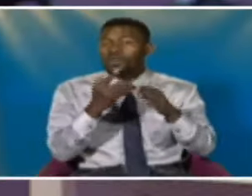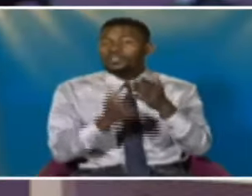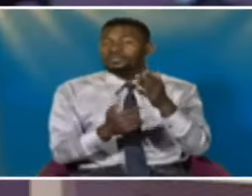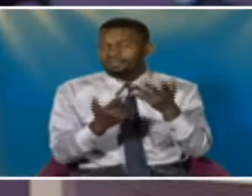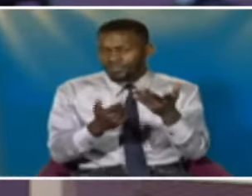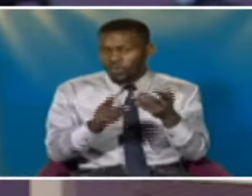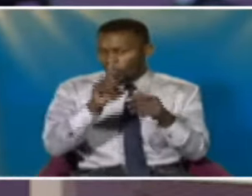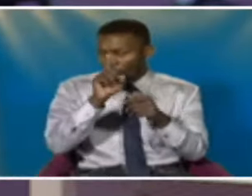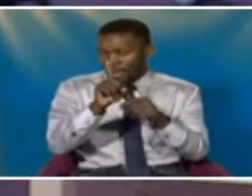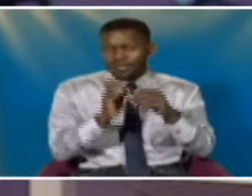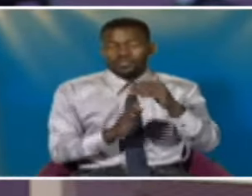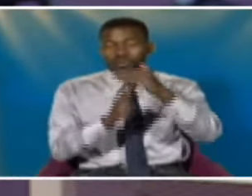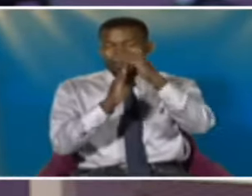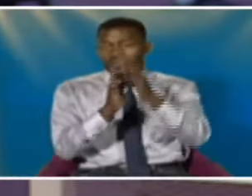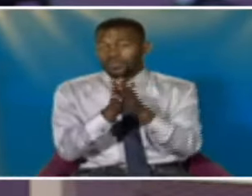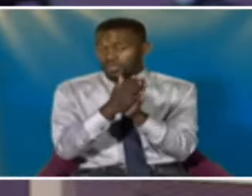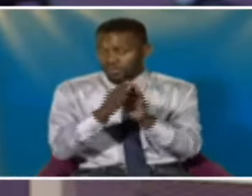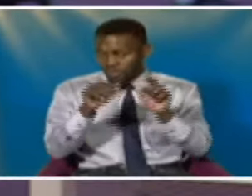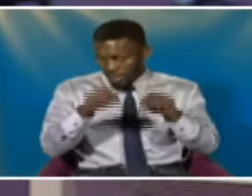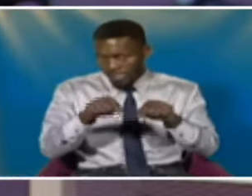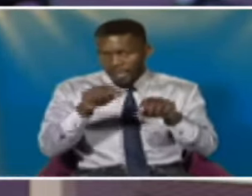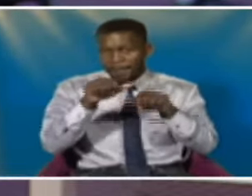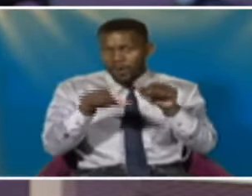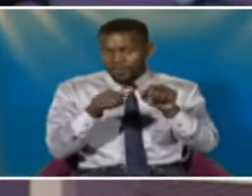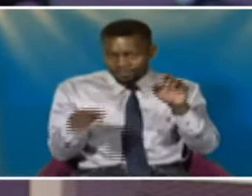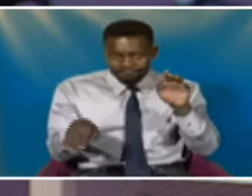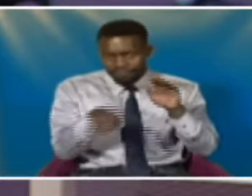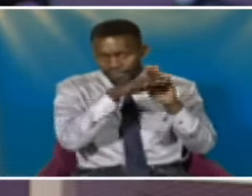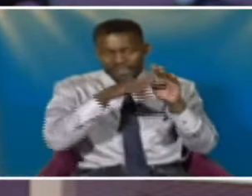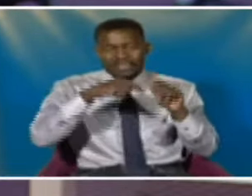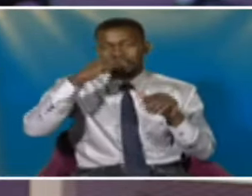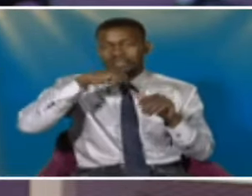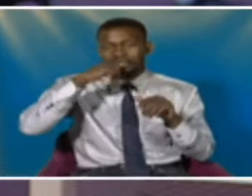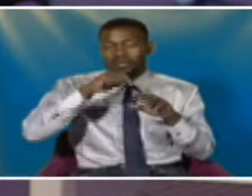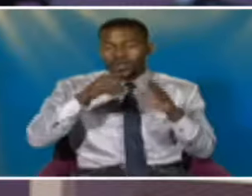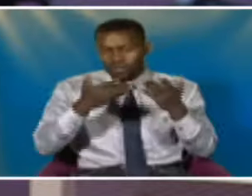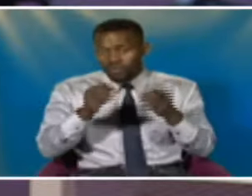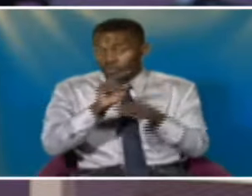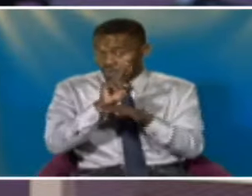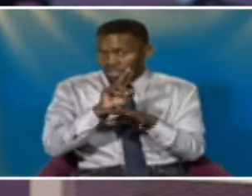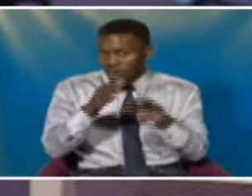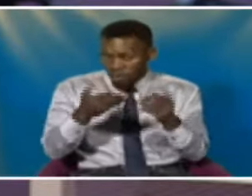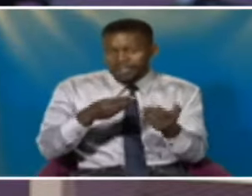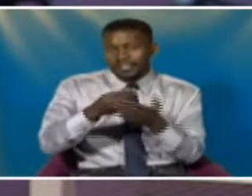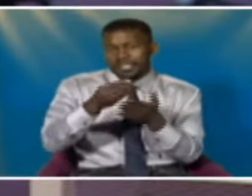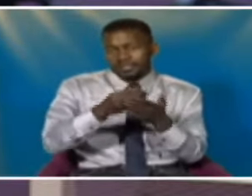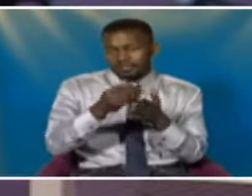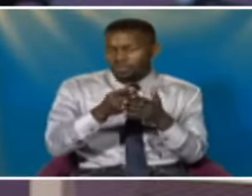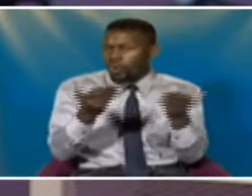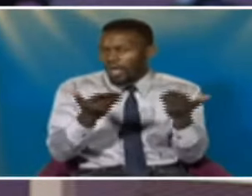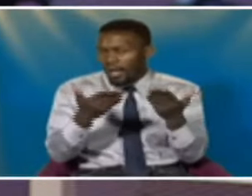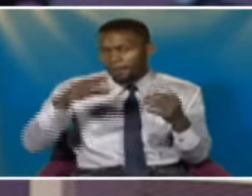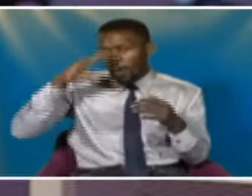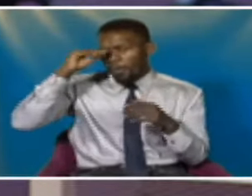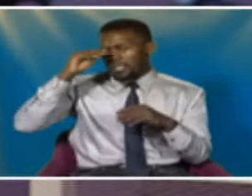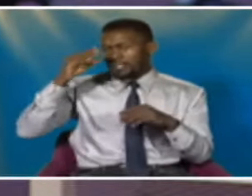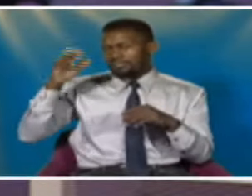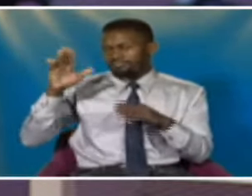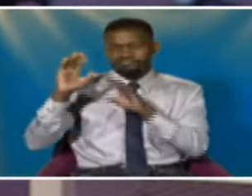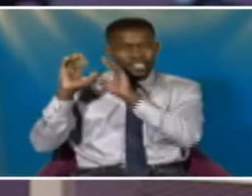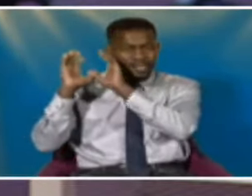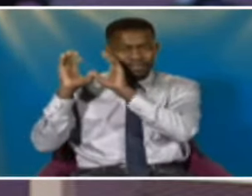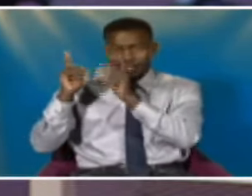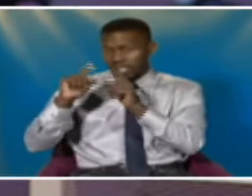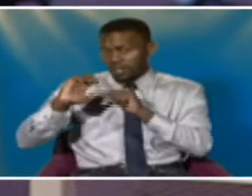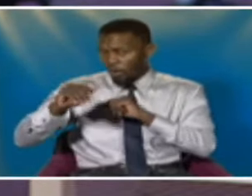Our main stories tonight. The ban on the entry, sale, distribution and use of Muguka in the counties of Mombasa and Kilifi counties